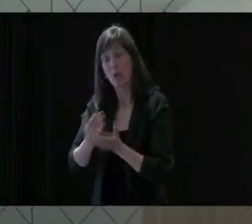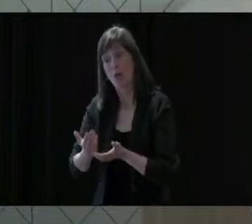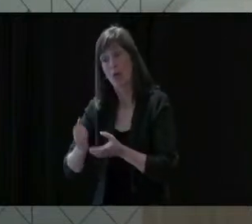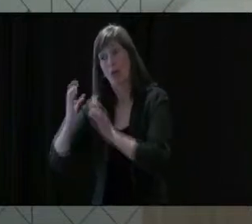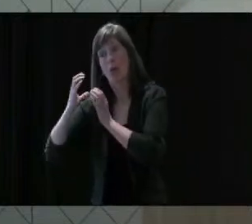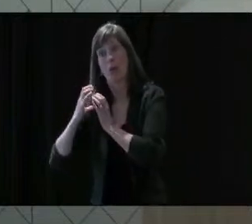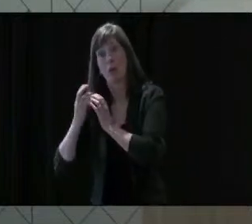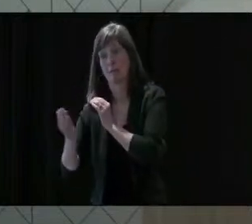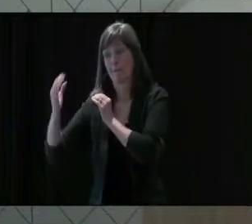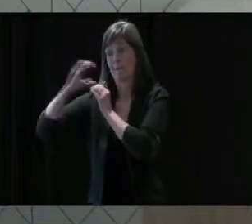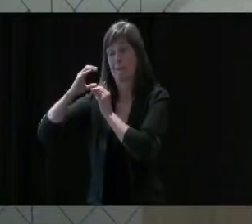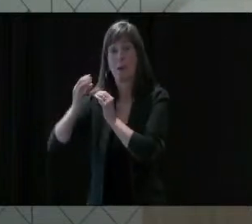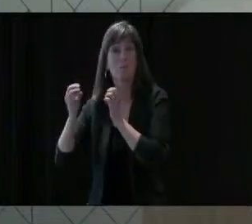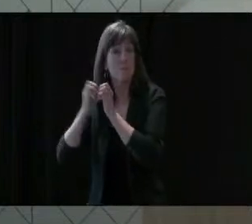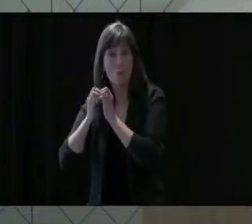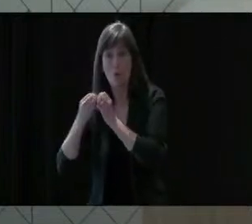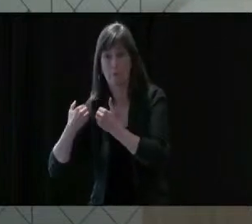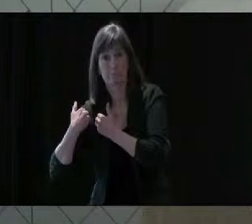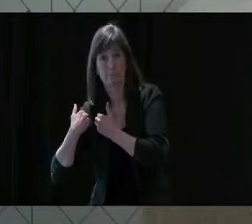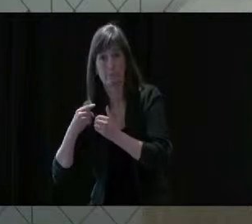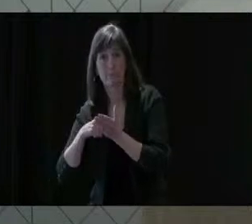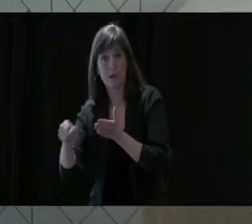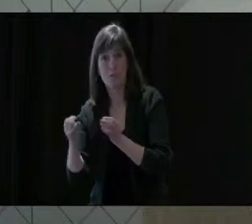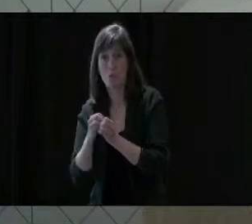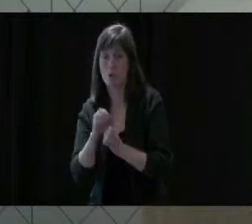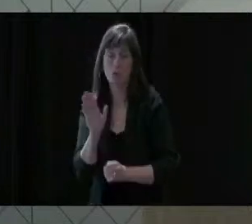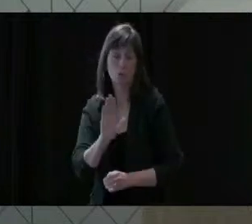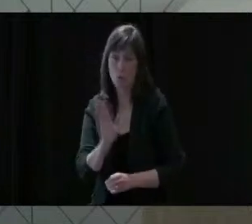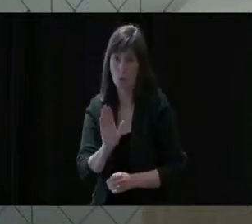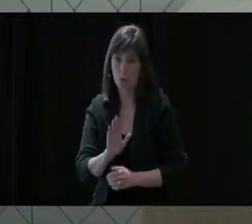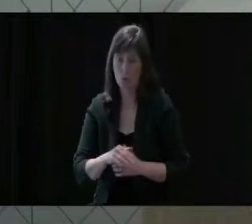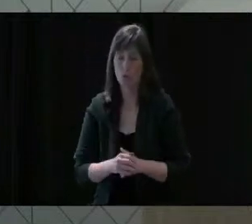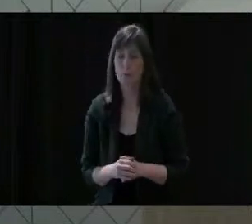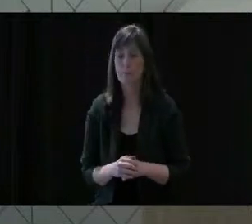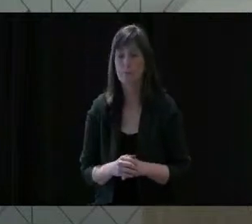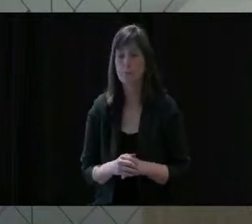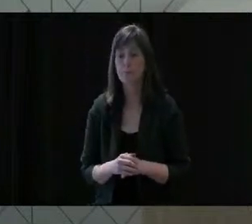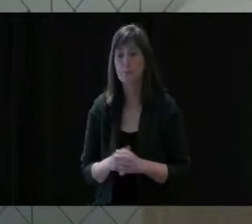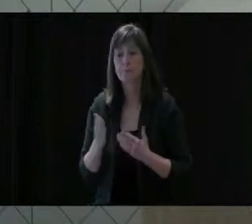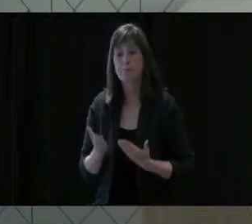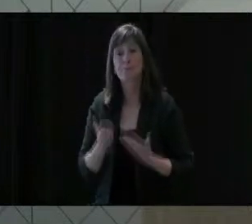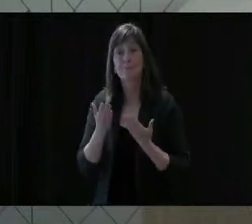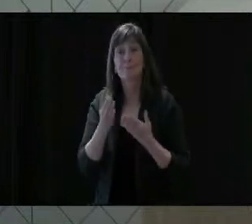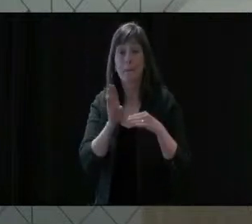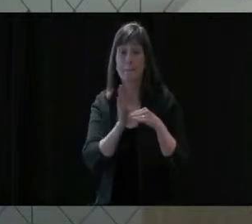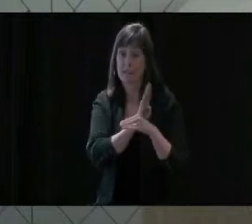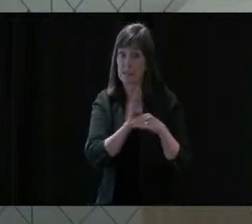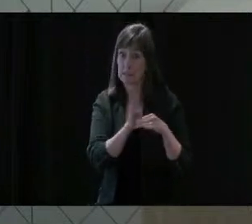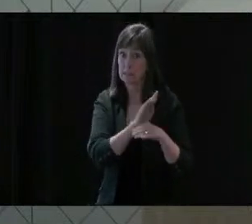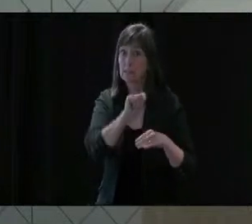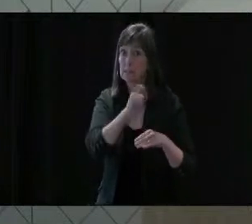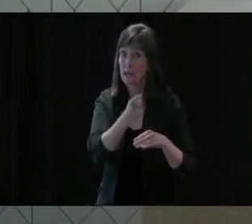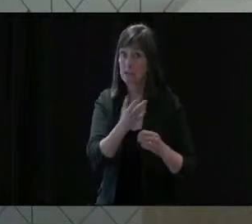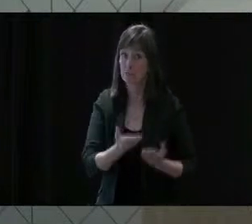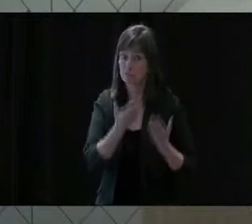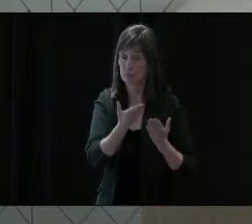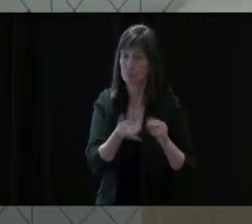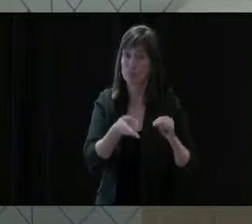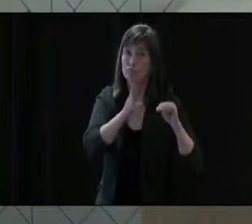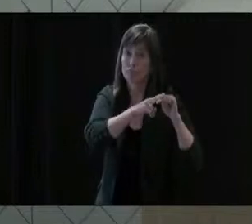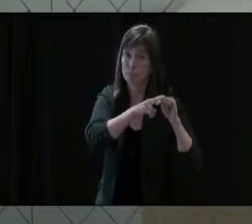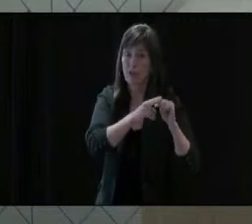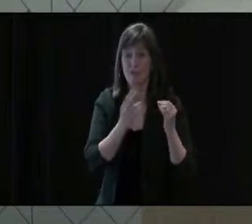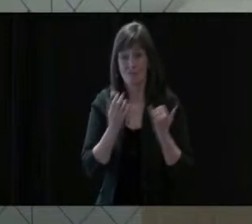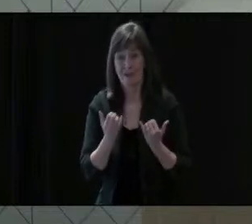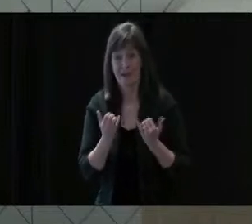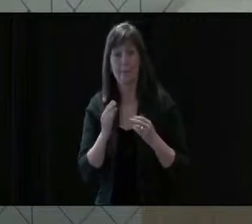more of the burden. We are proposing an increase in corporate income taxes as well. If you look at corporate